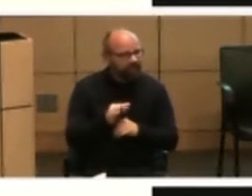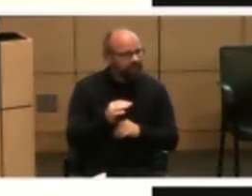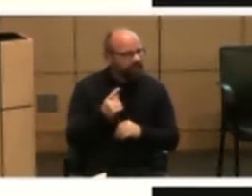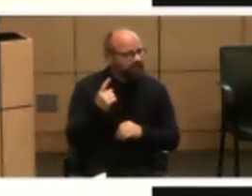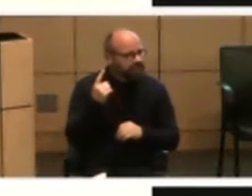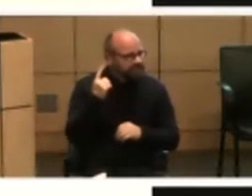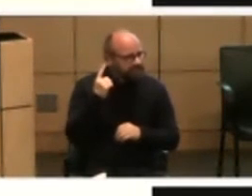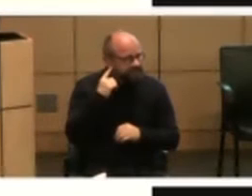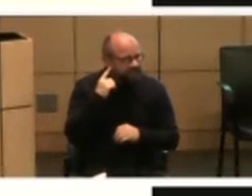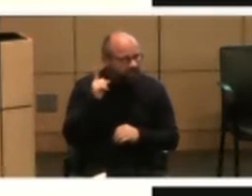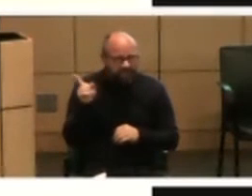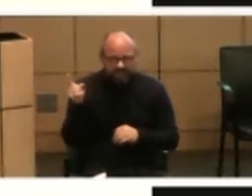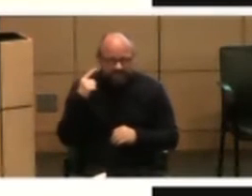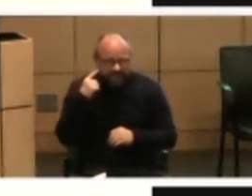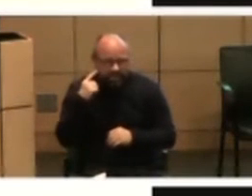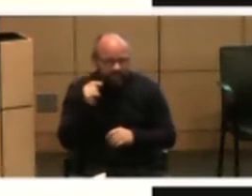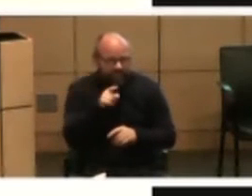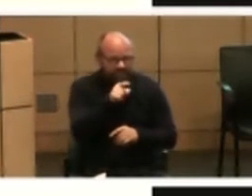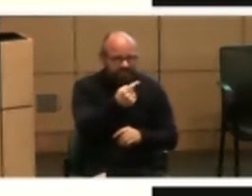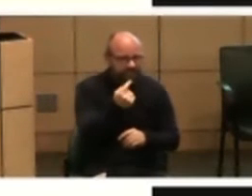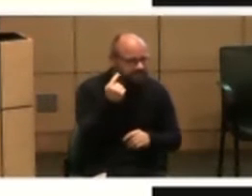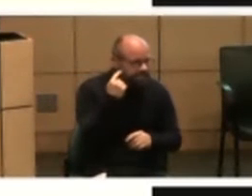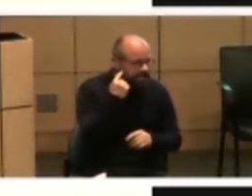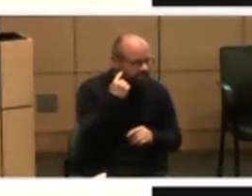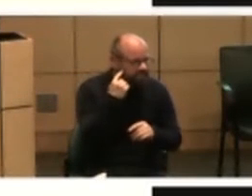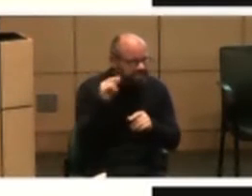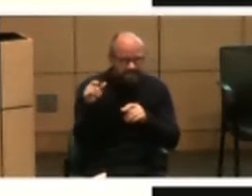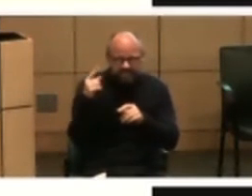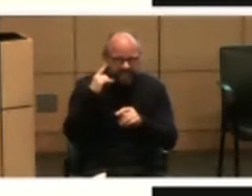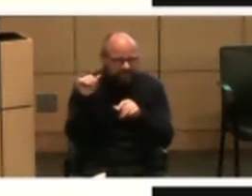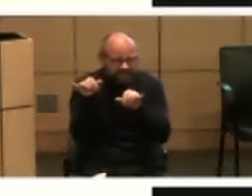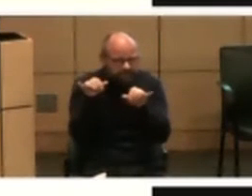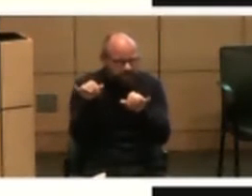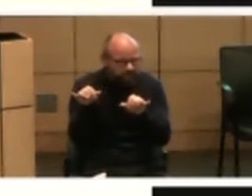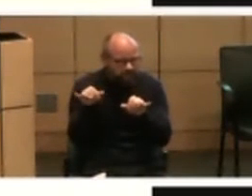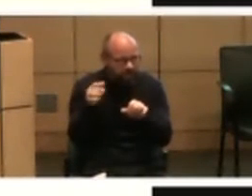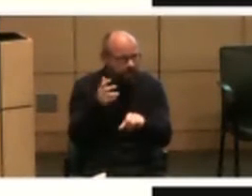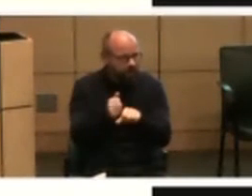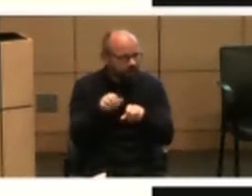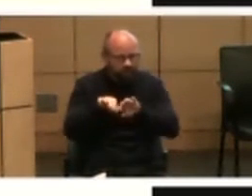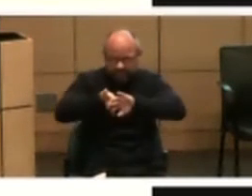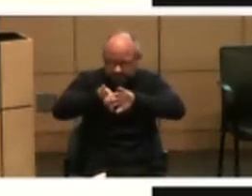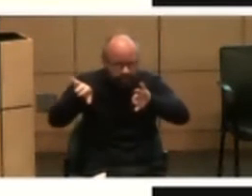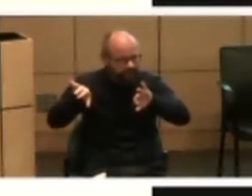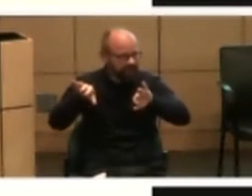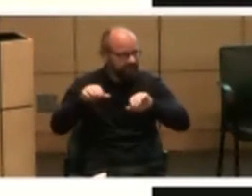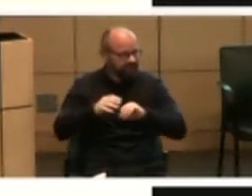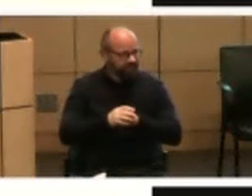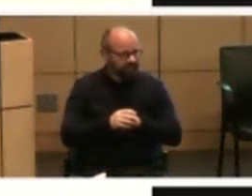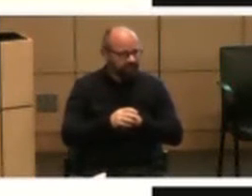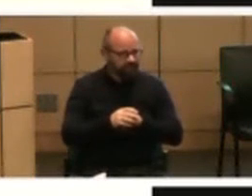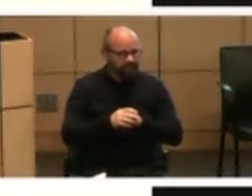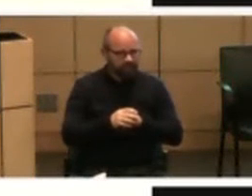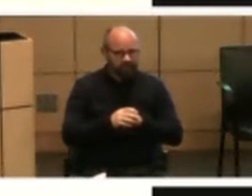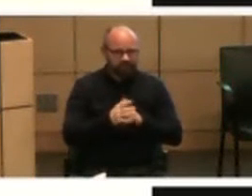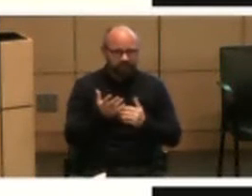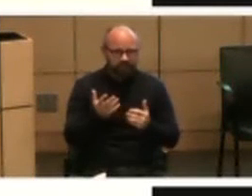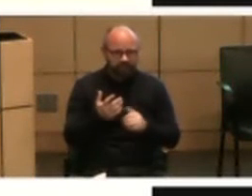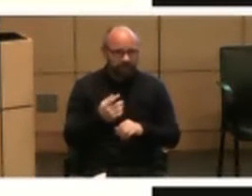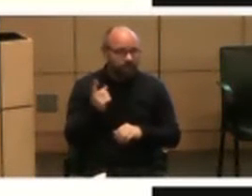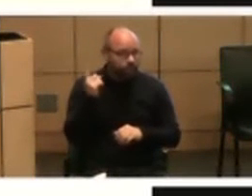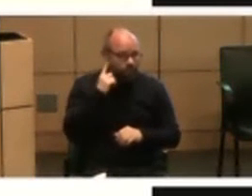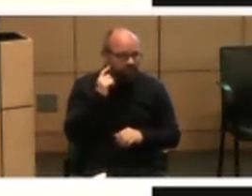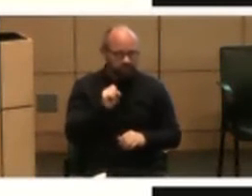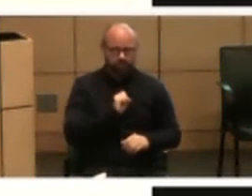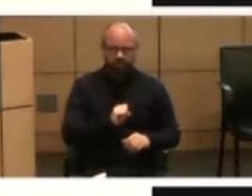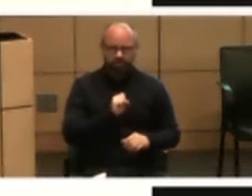that's the basic phenomenon. You can make all kinds of terms associated with it, but a noise for most listeners doesn't sound a lot like speech, but other